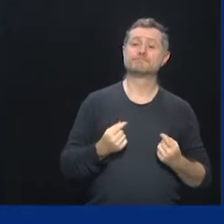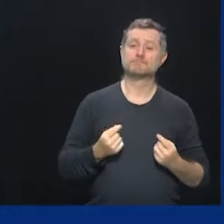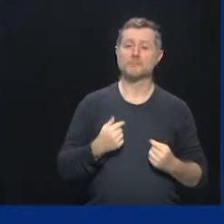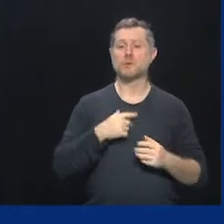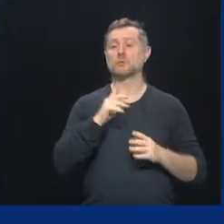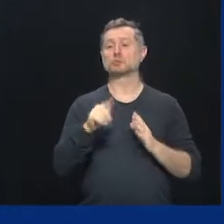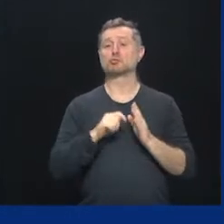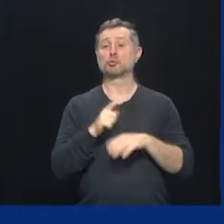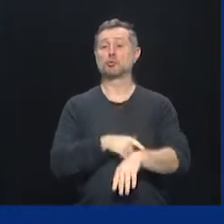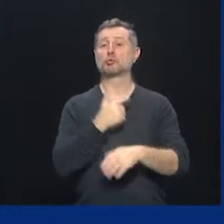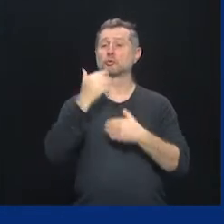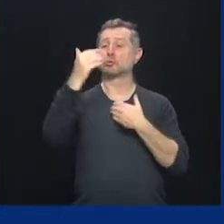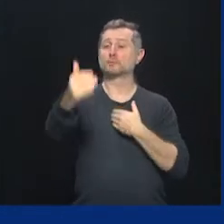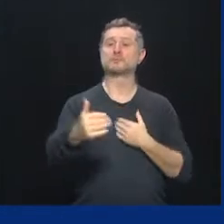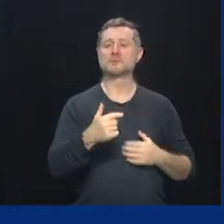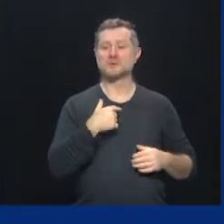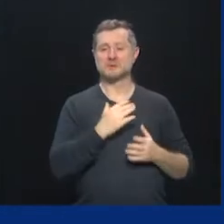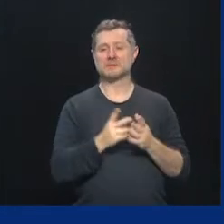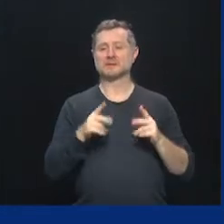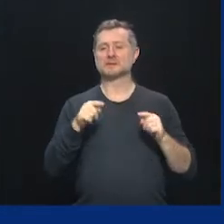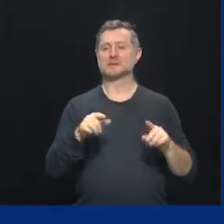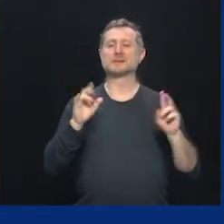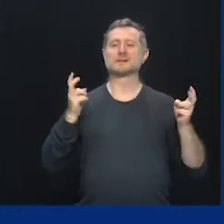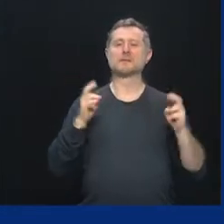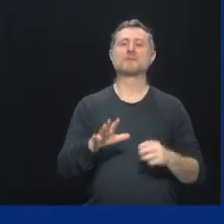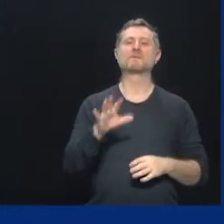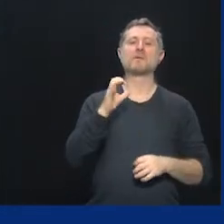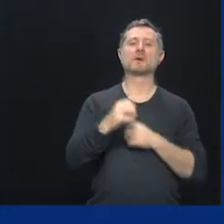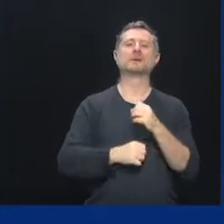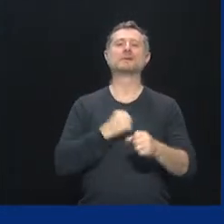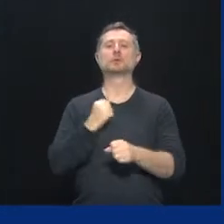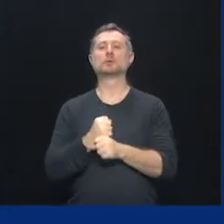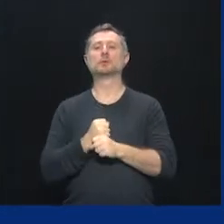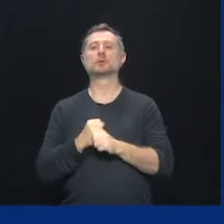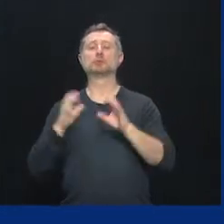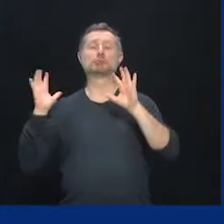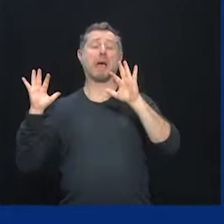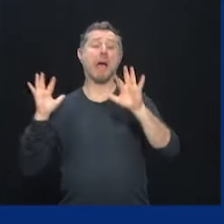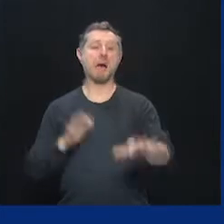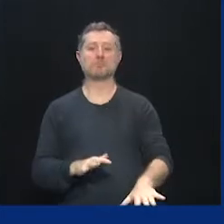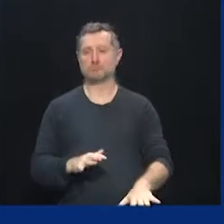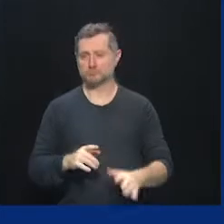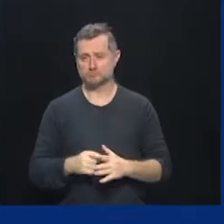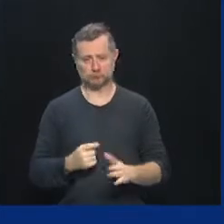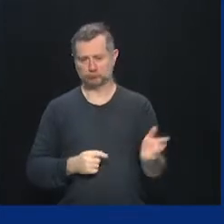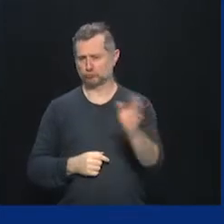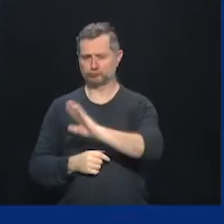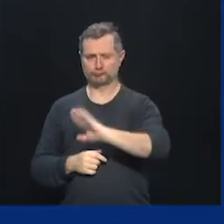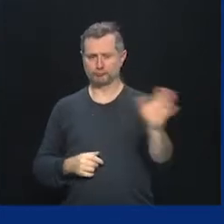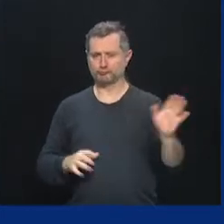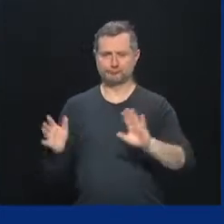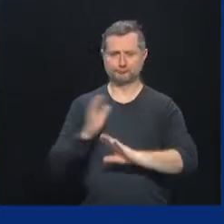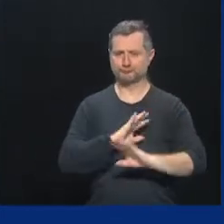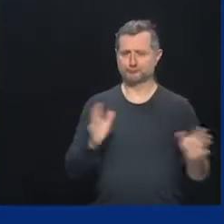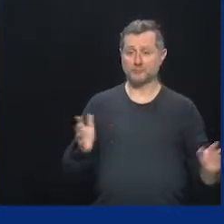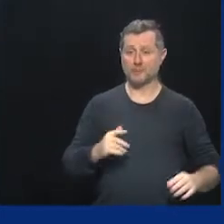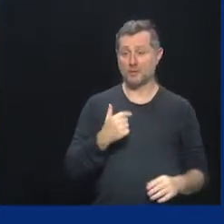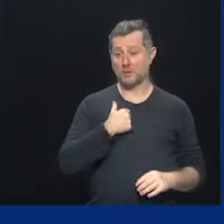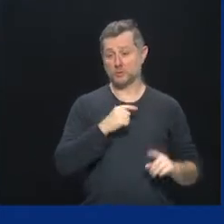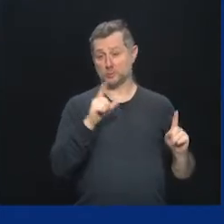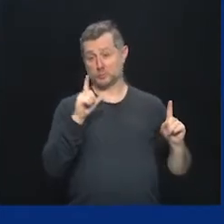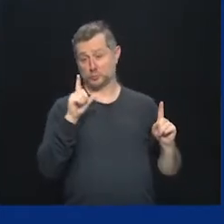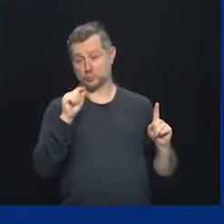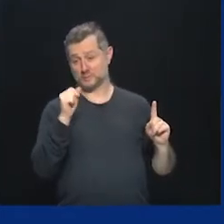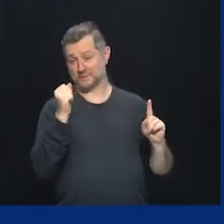called this a 500-year event. I don't buy it, because I was up on Lake Ontario when in 2017 we